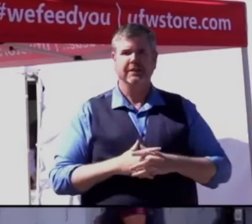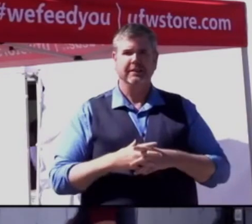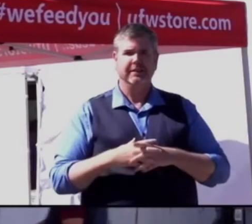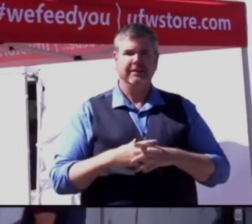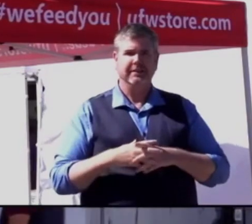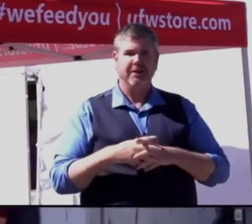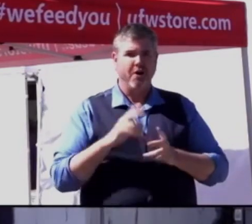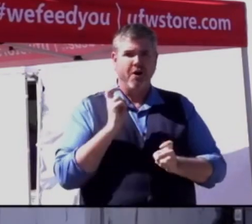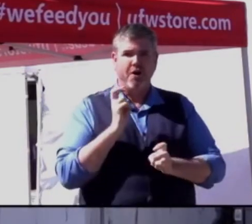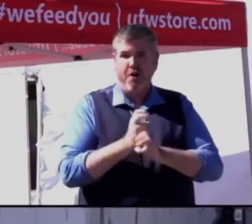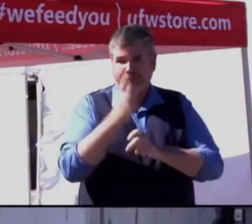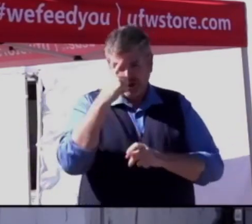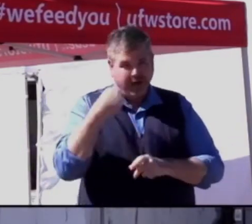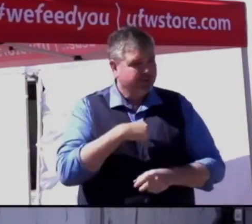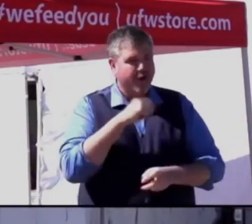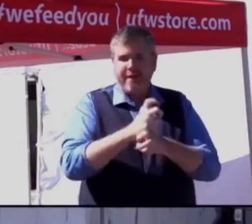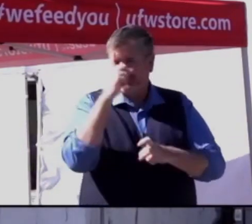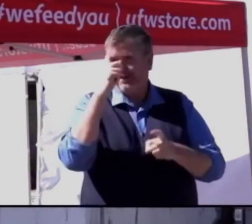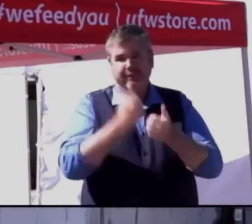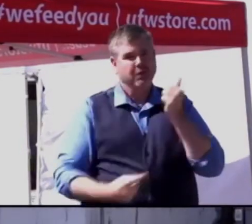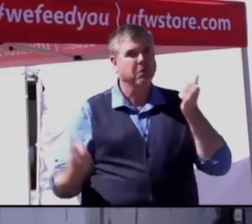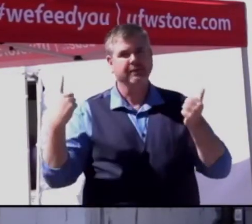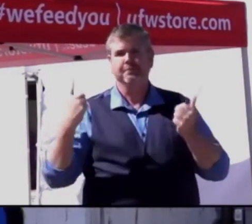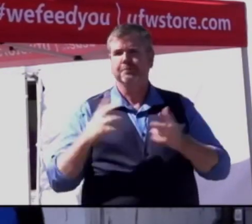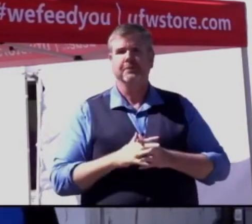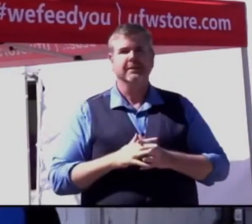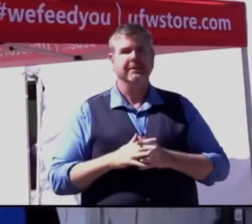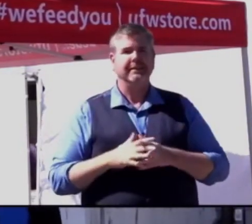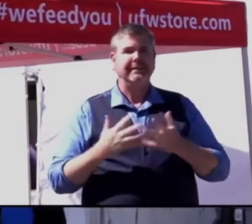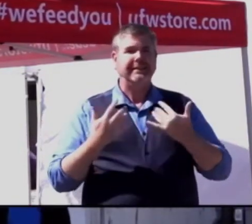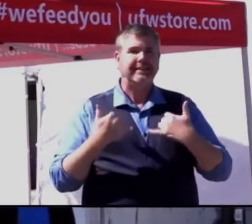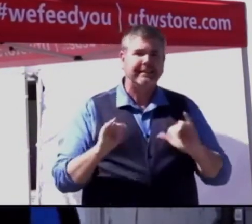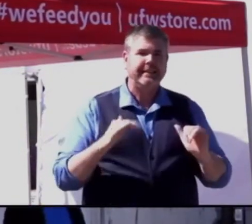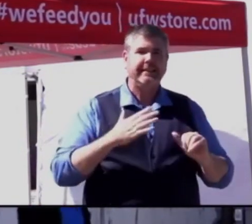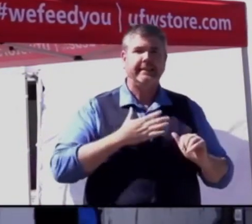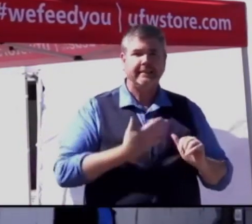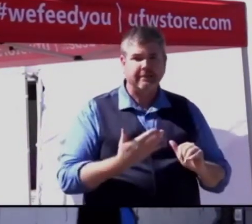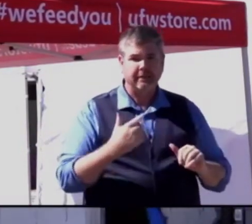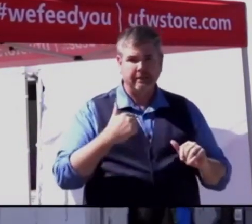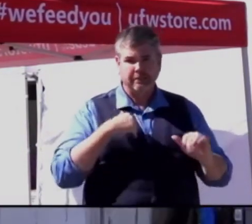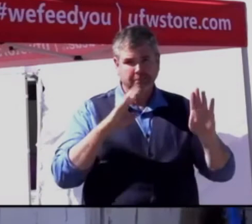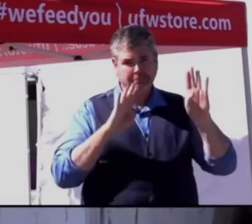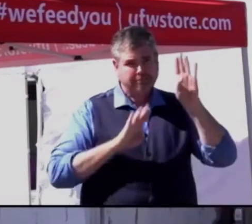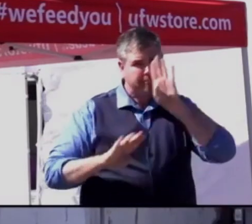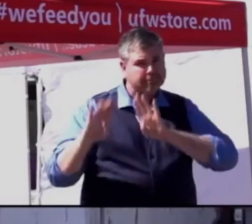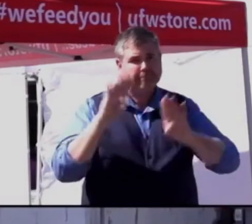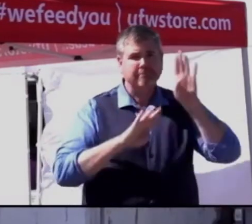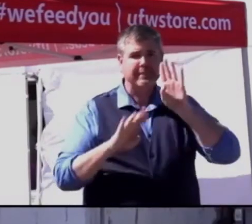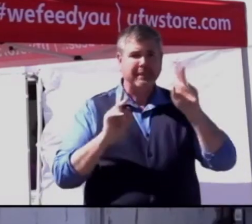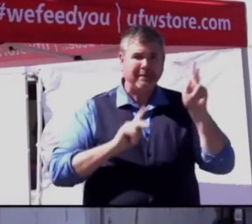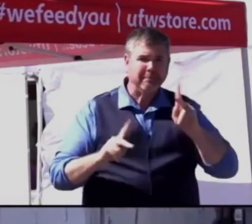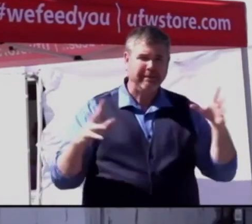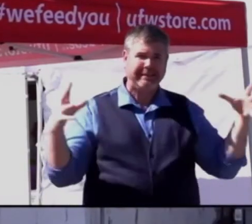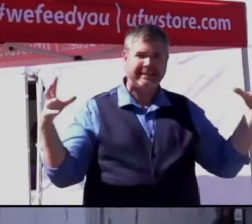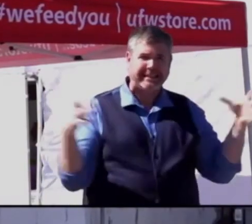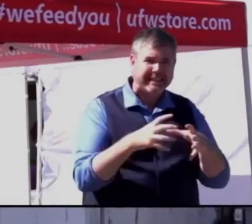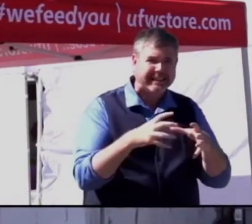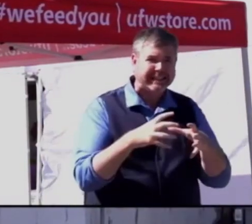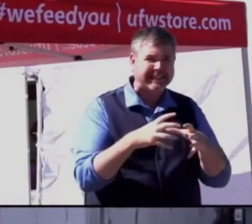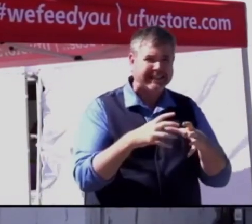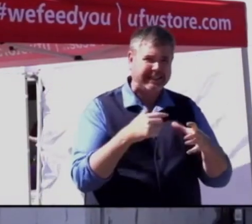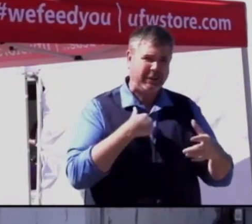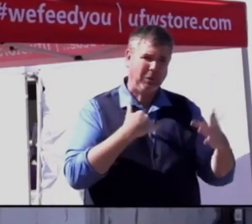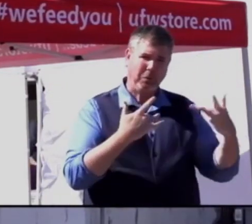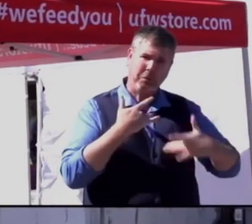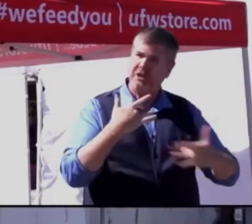everyone. I would still say I am quite worried about people gathering indoors because that's